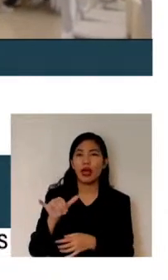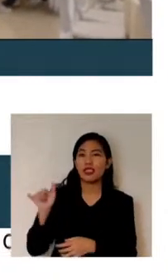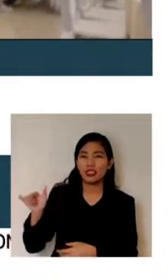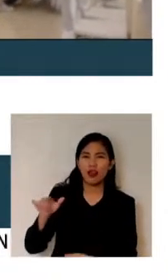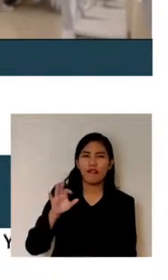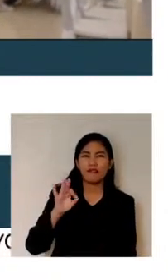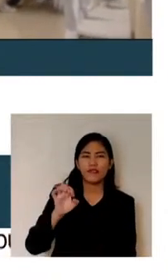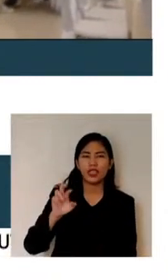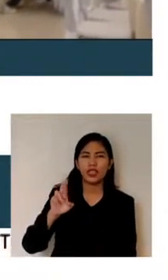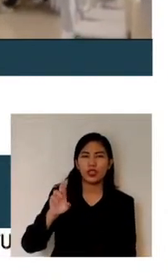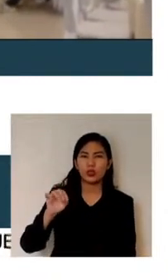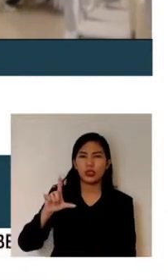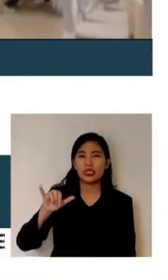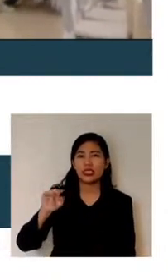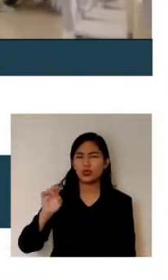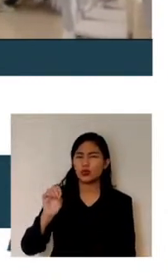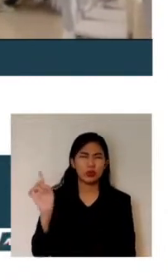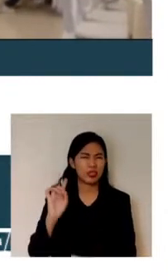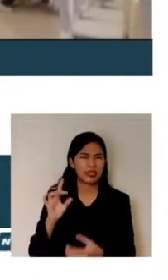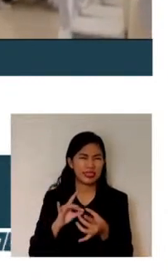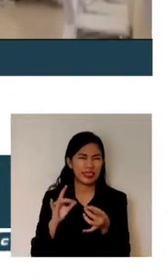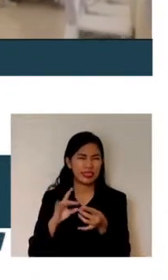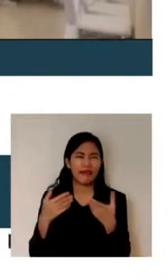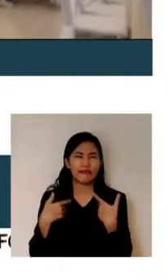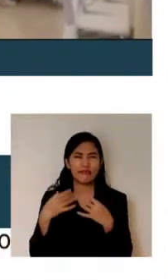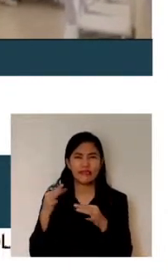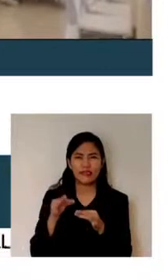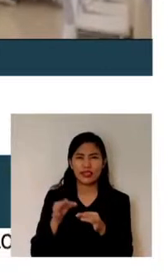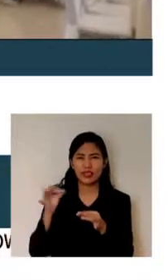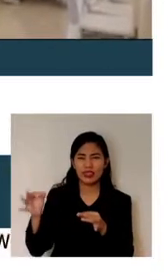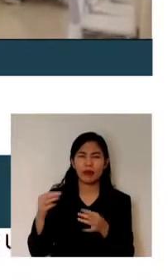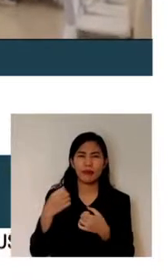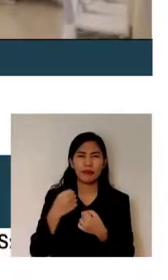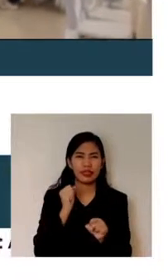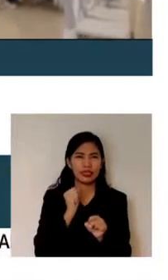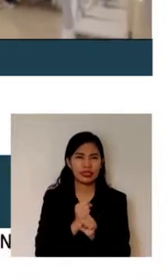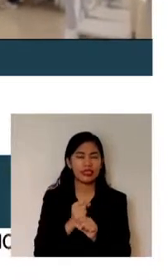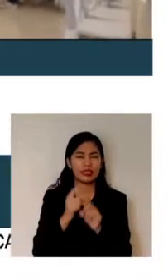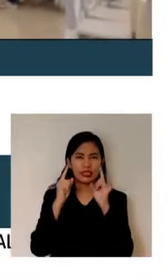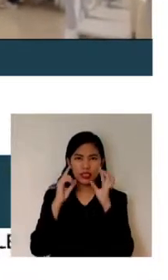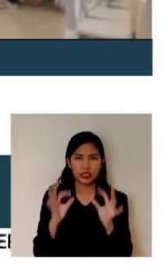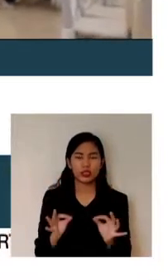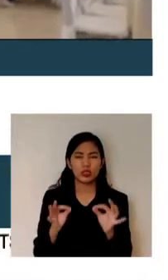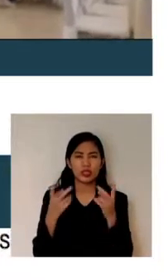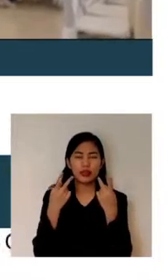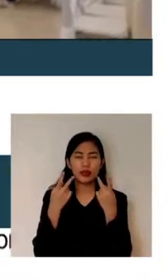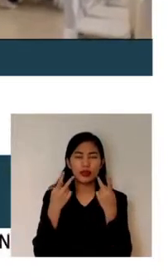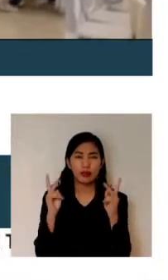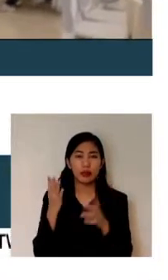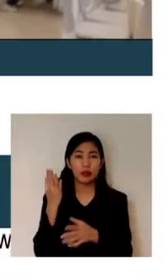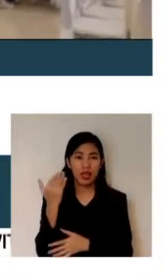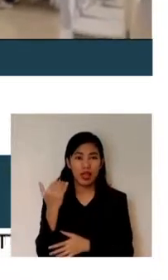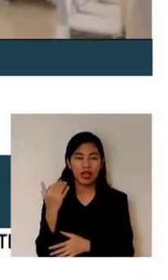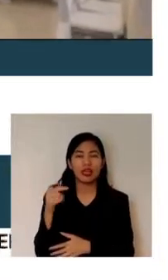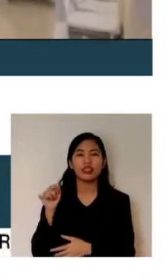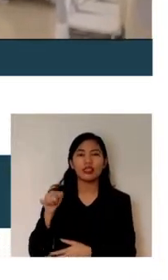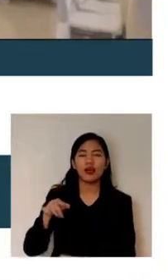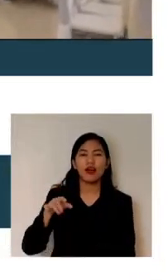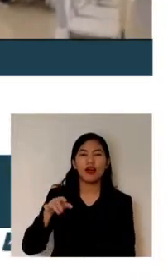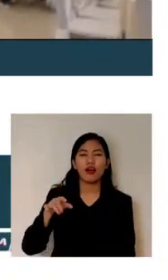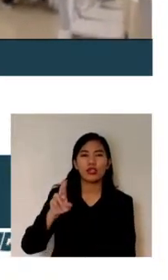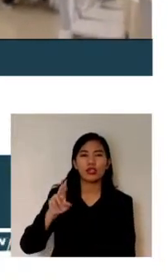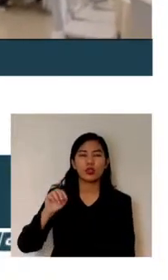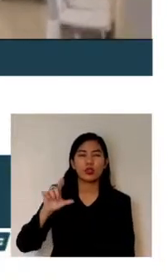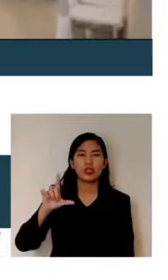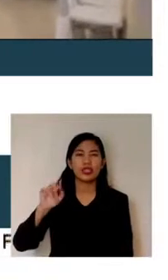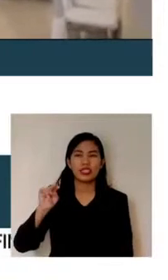that? That there is now a delay in making the decision public because Commissioner Ferolino is nowhere to be found. She seems to be missing